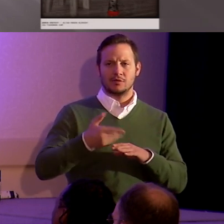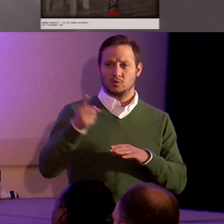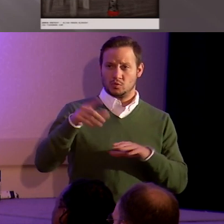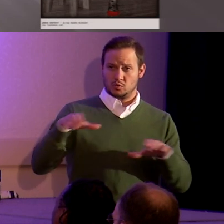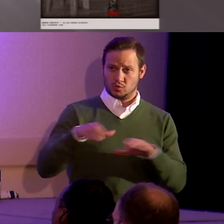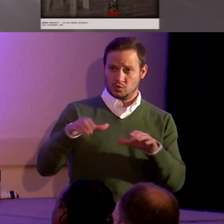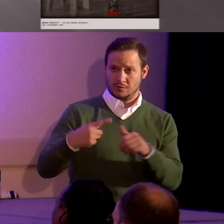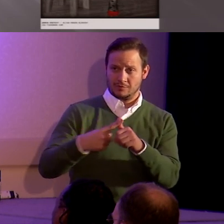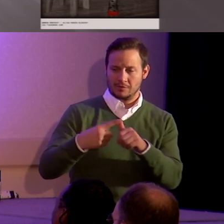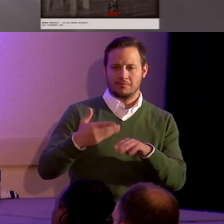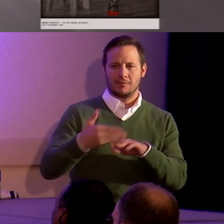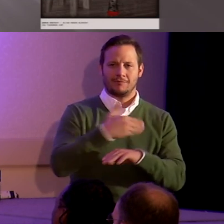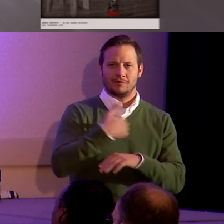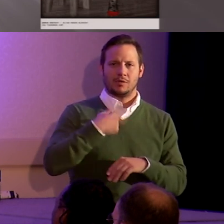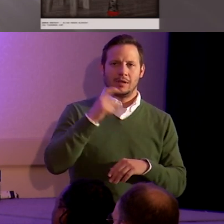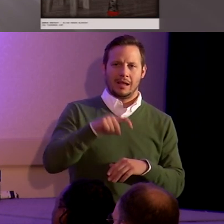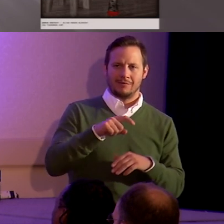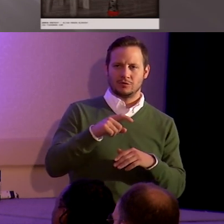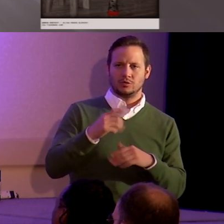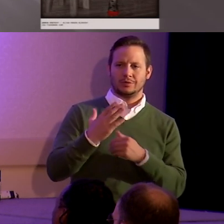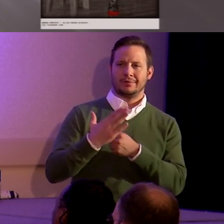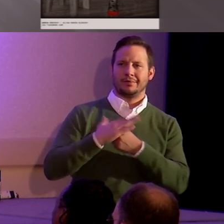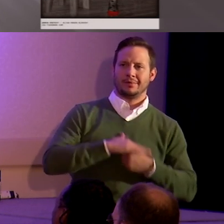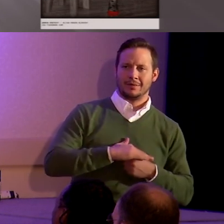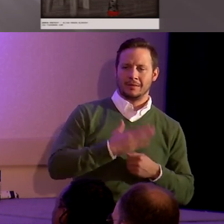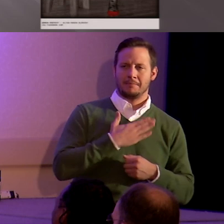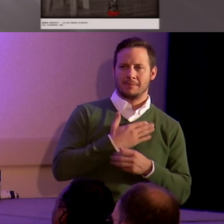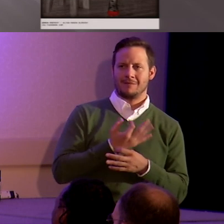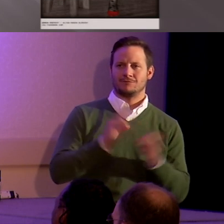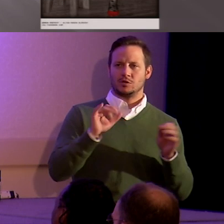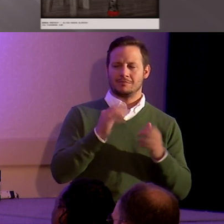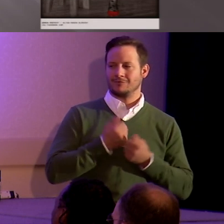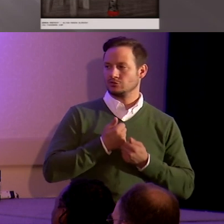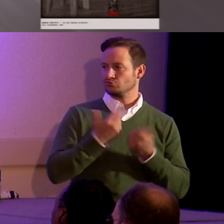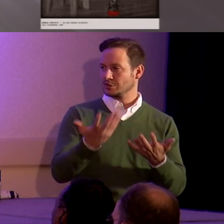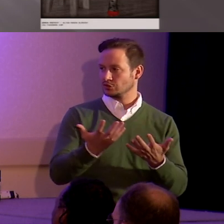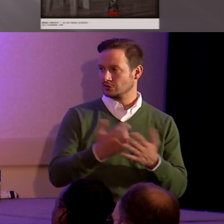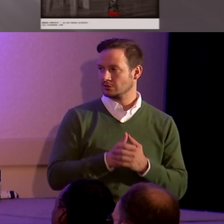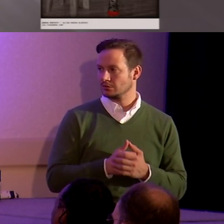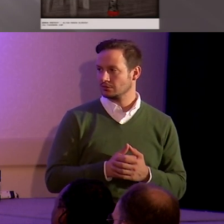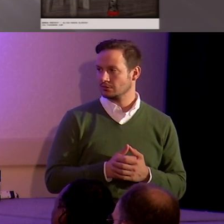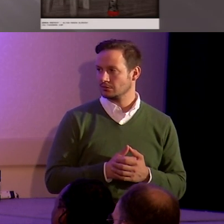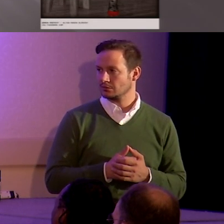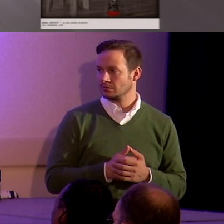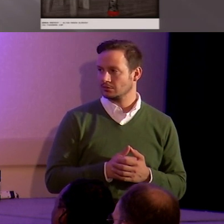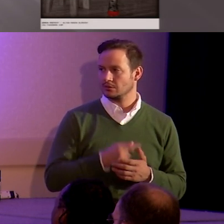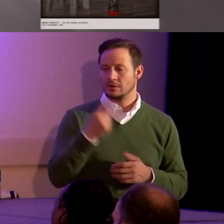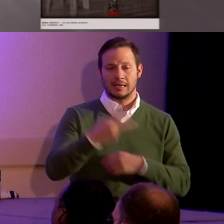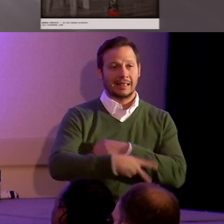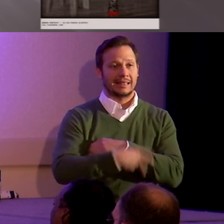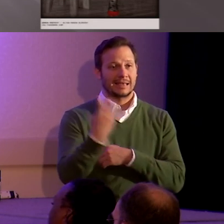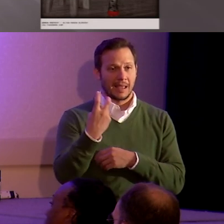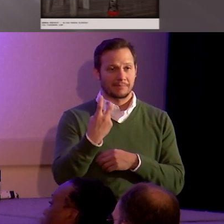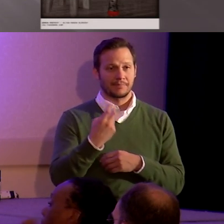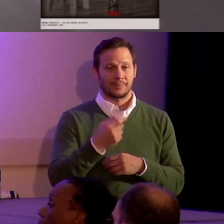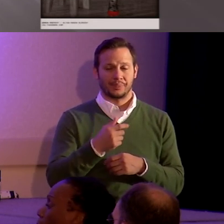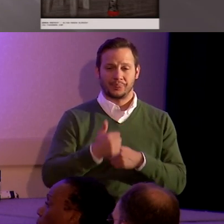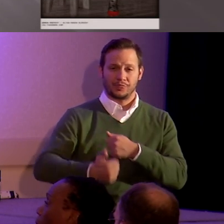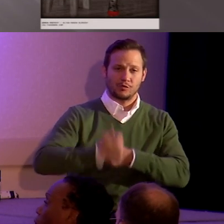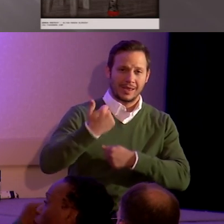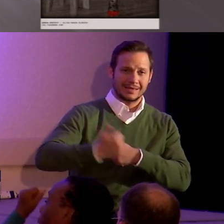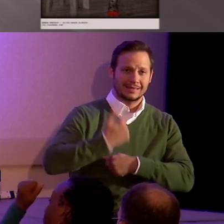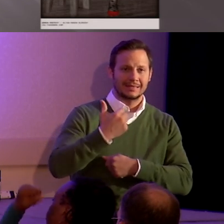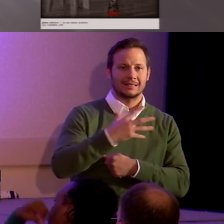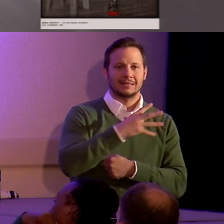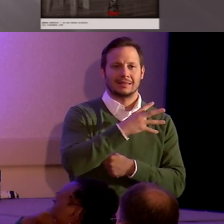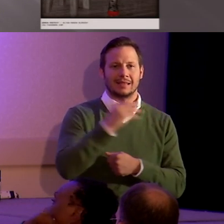bigoted insults or denying me my freedom of expression. Alia, of course, was kidnapped, threatened by Islamists, and had